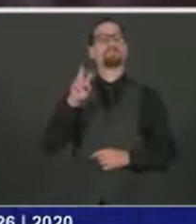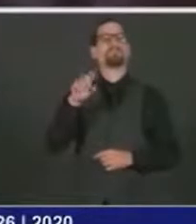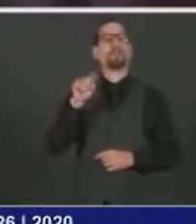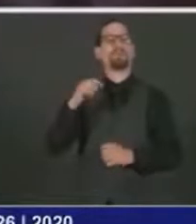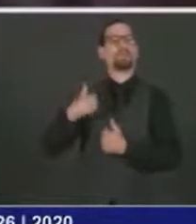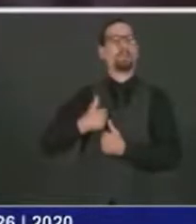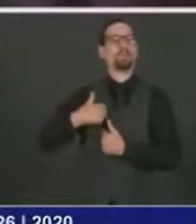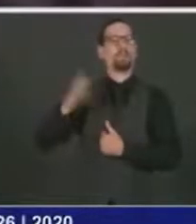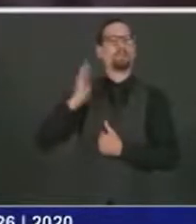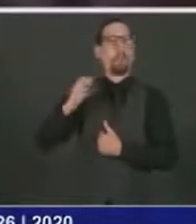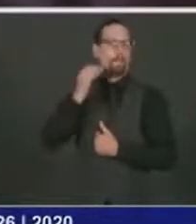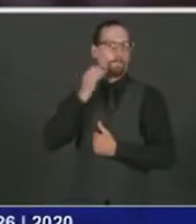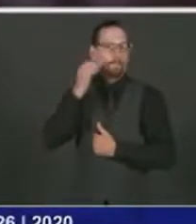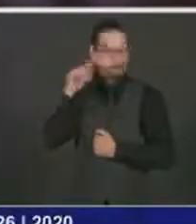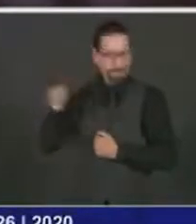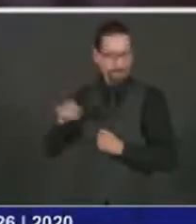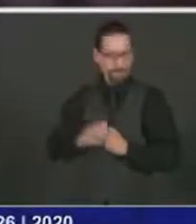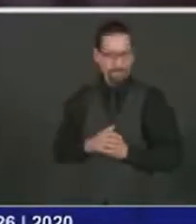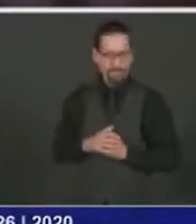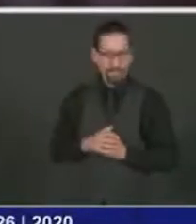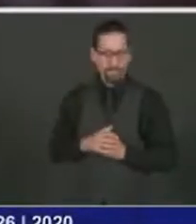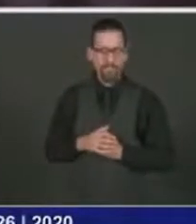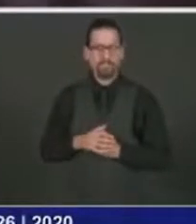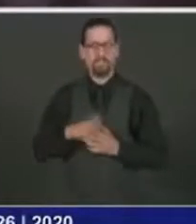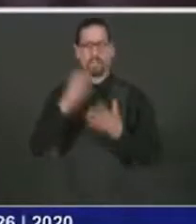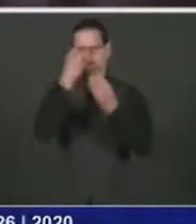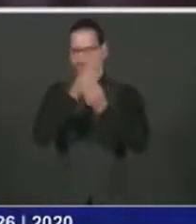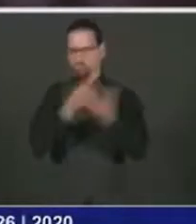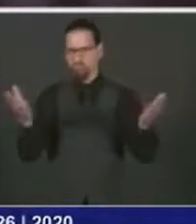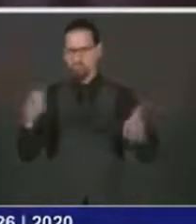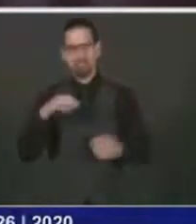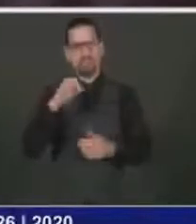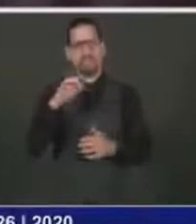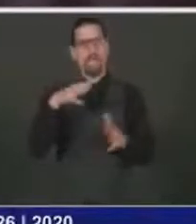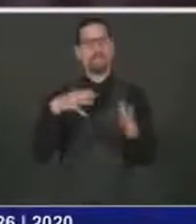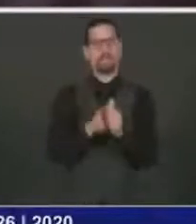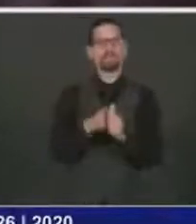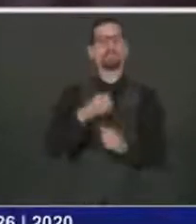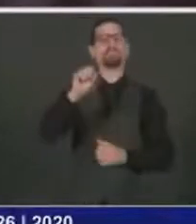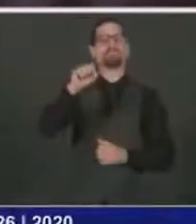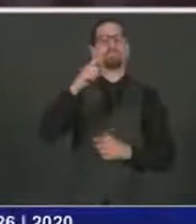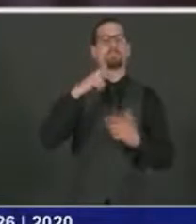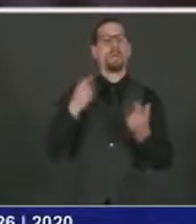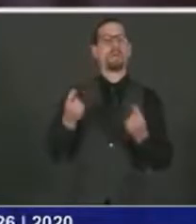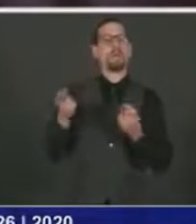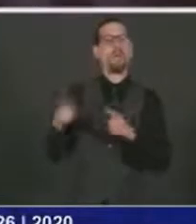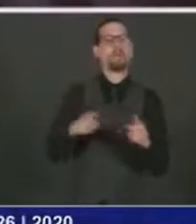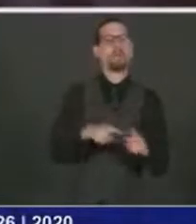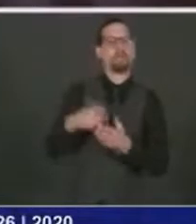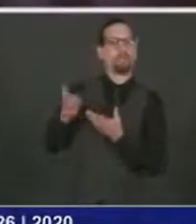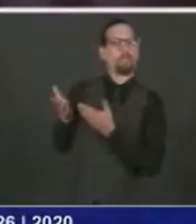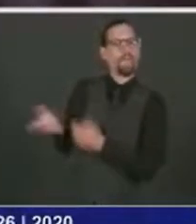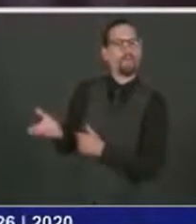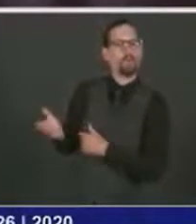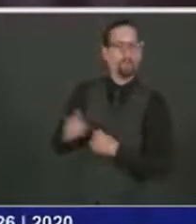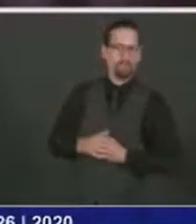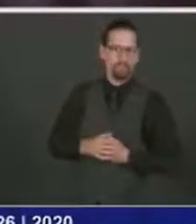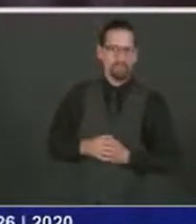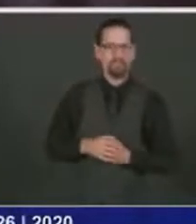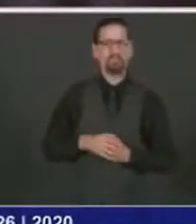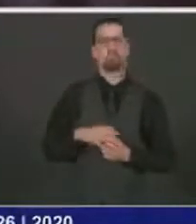I want to help make sure that everyone is up to speed on where things stand there and the